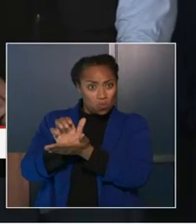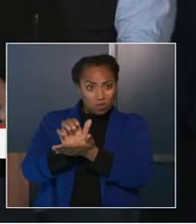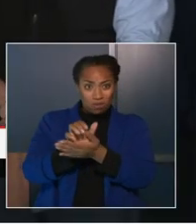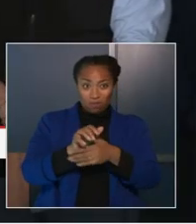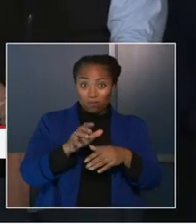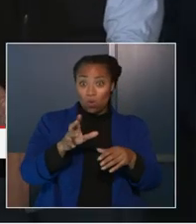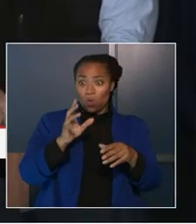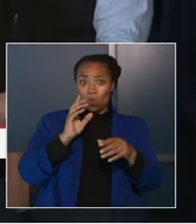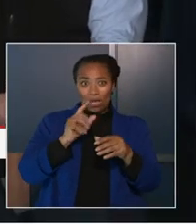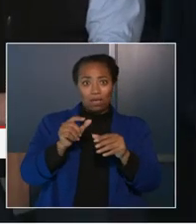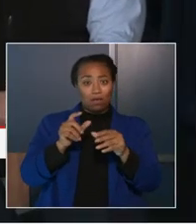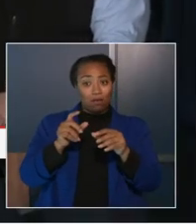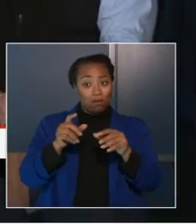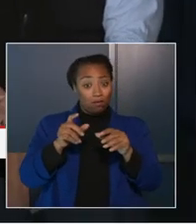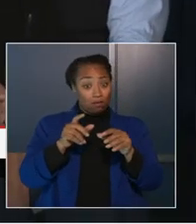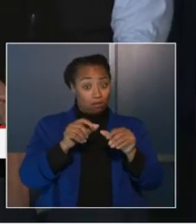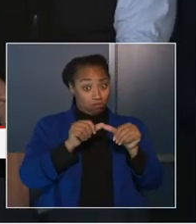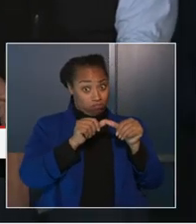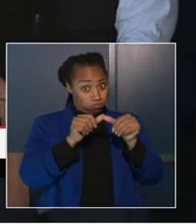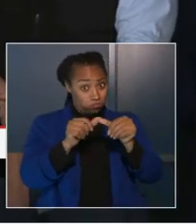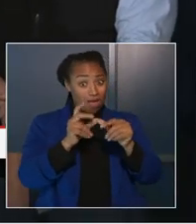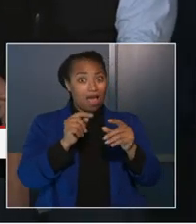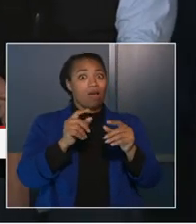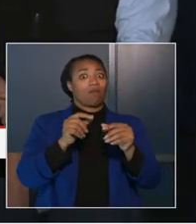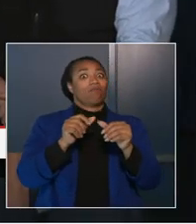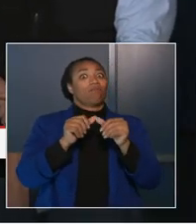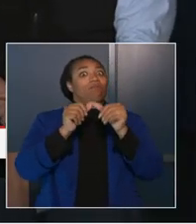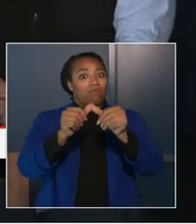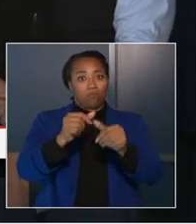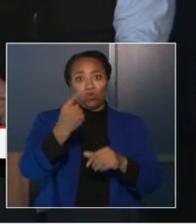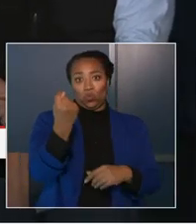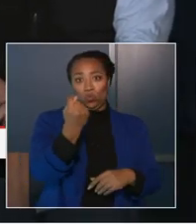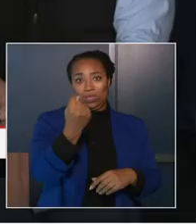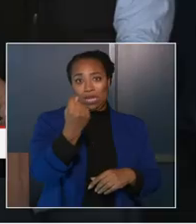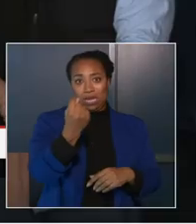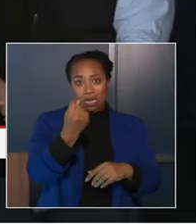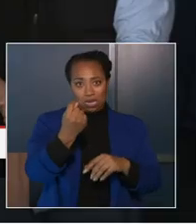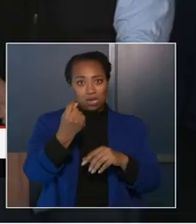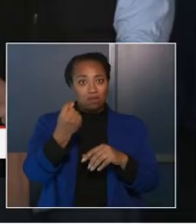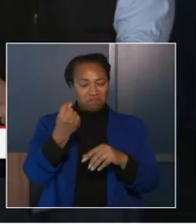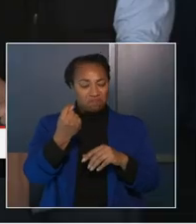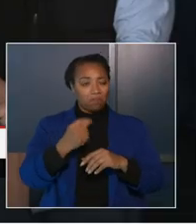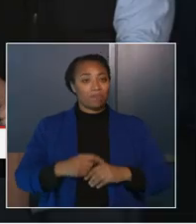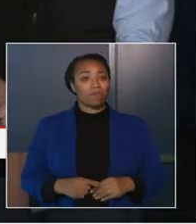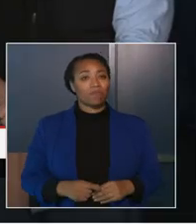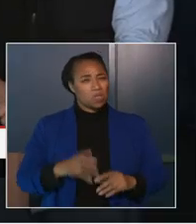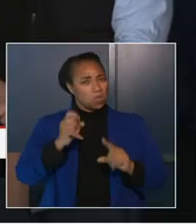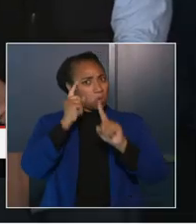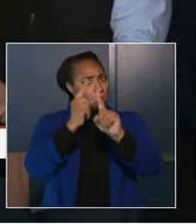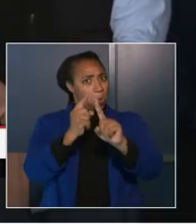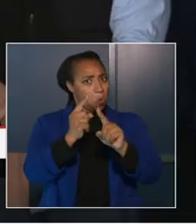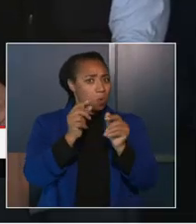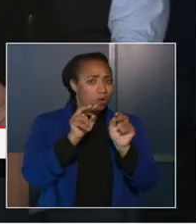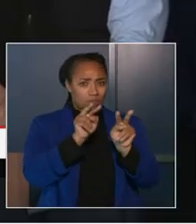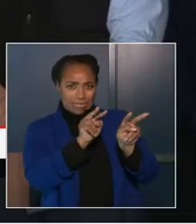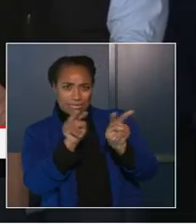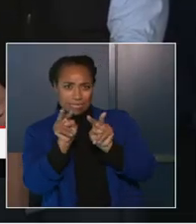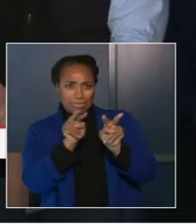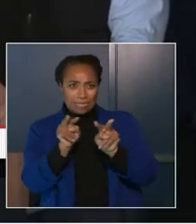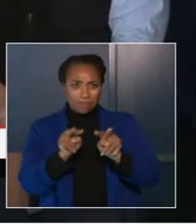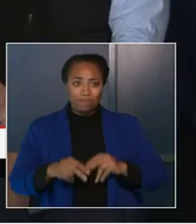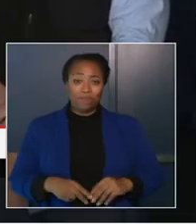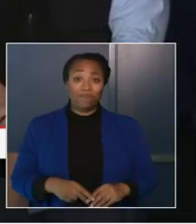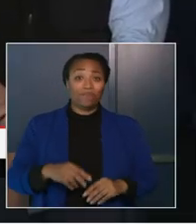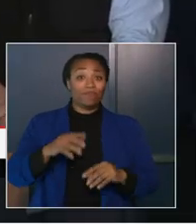reminder, as the mayor mentioned, with all the events going on related to President Carter's funeral, Archive Station is closed starting at 5